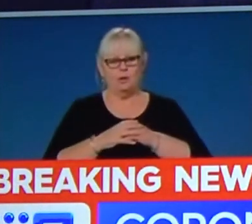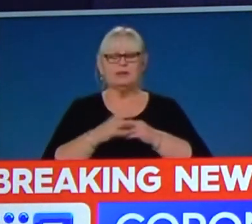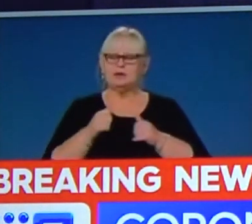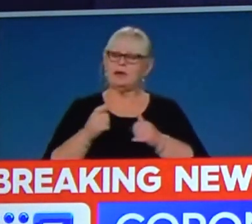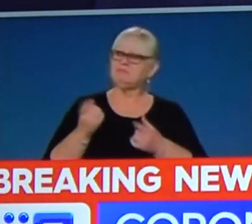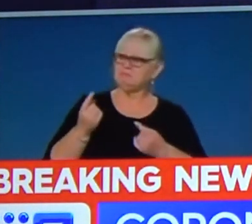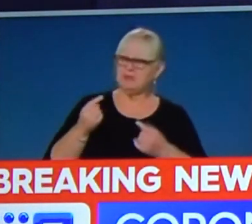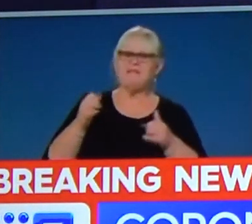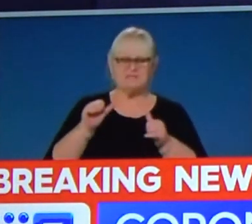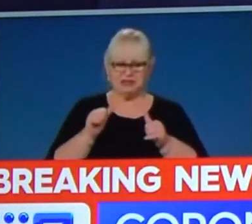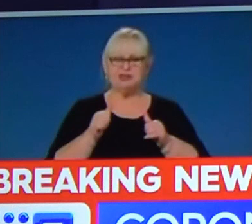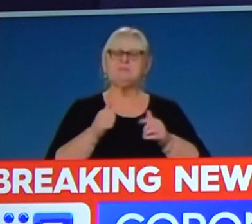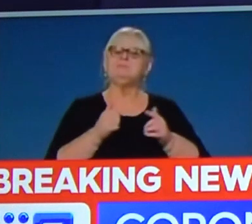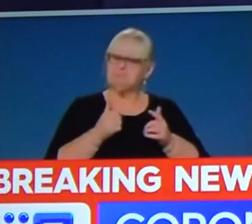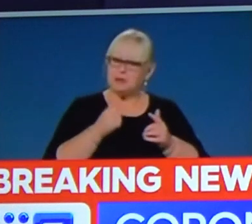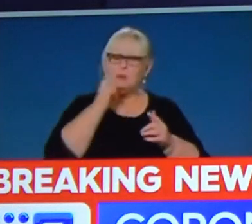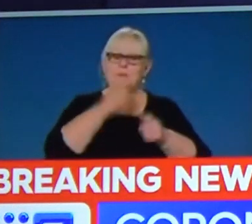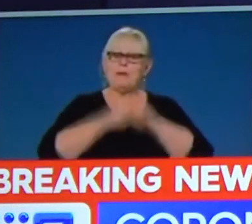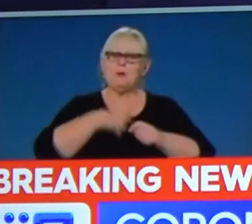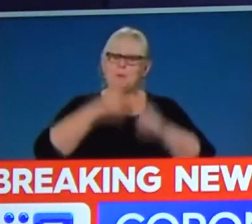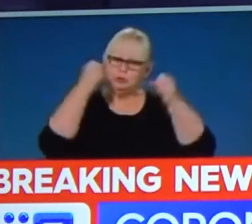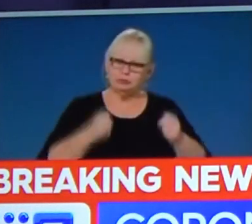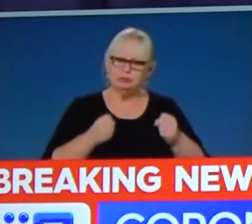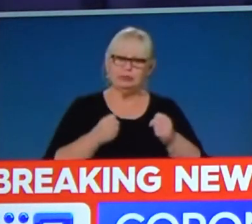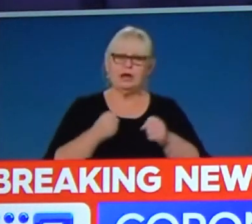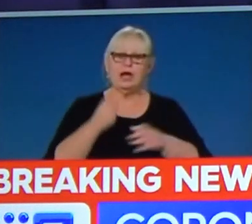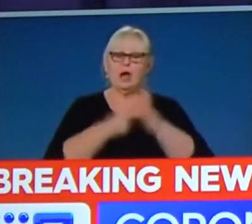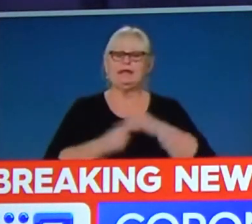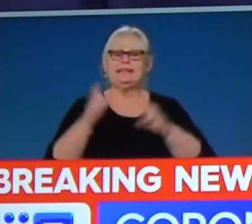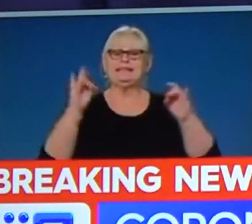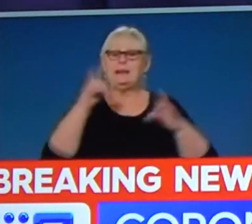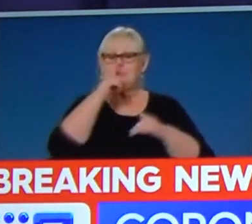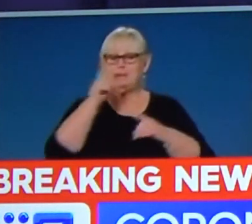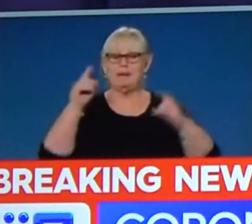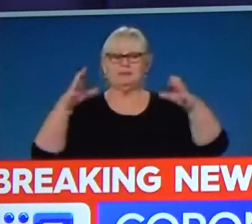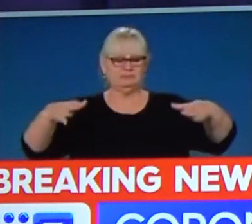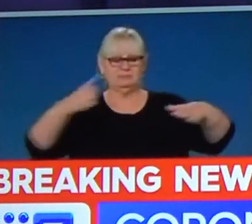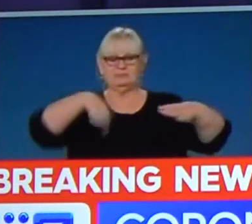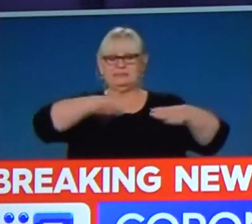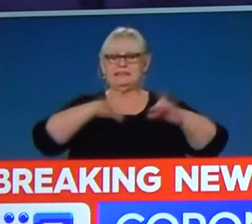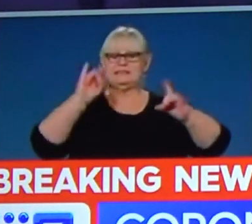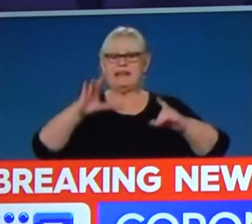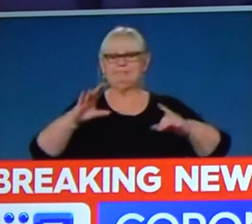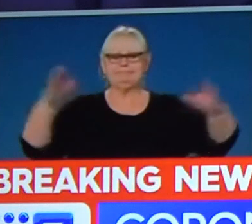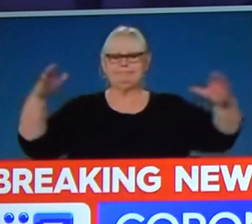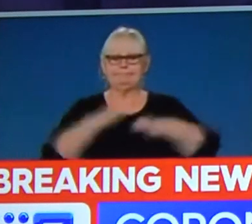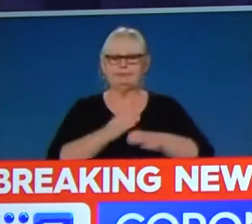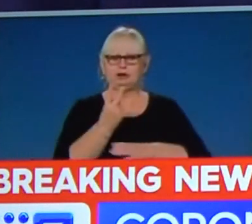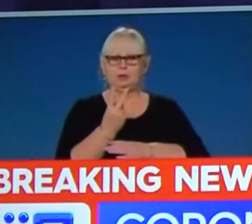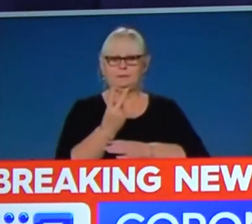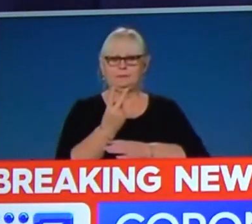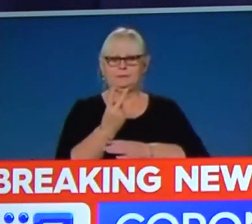has now been strengthened to say that it should be reduced to 2 persons in public spaces and other areas of